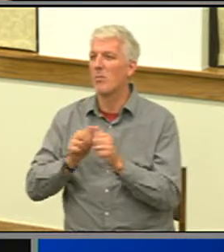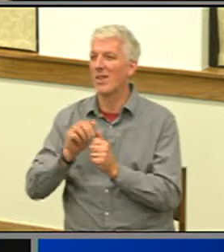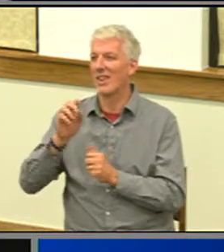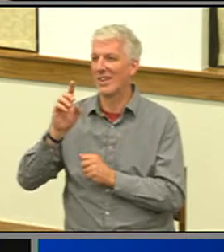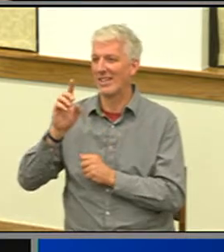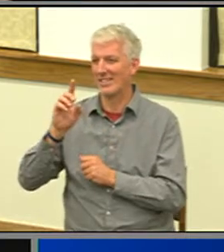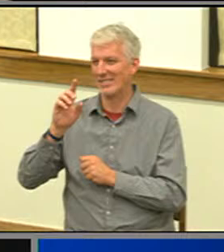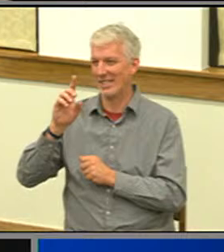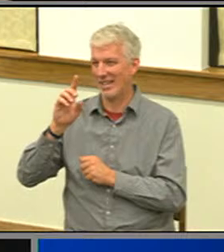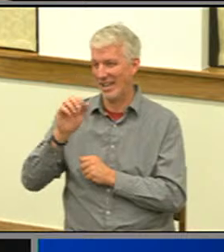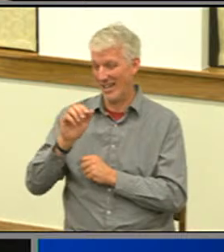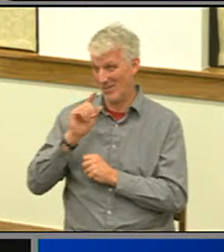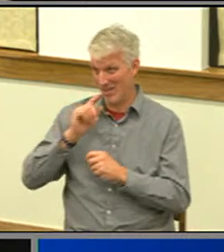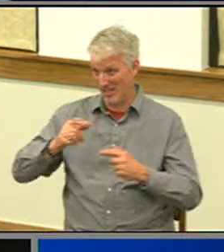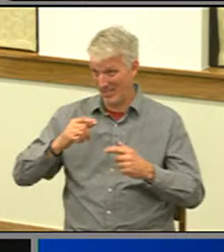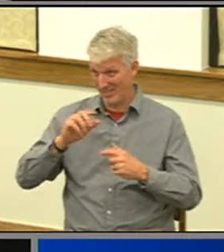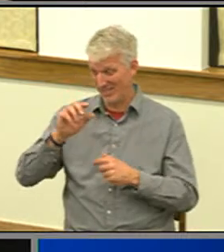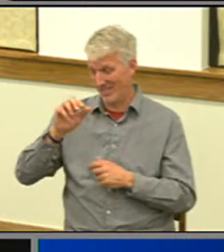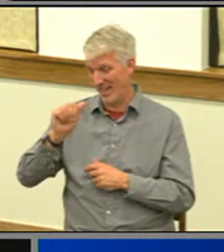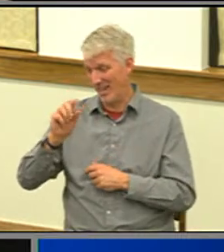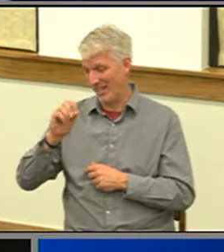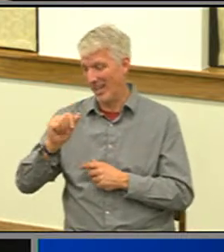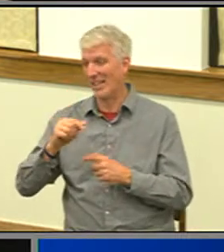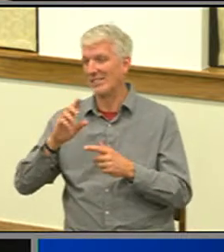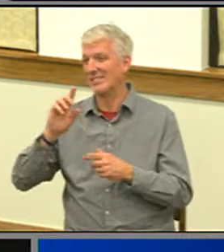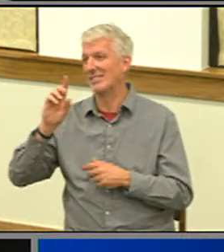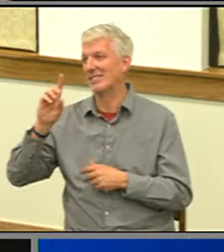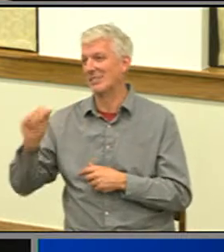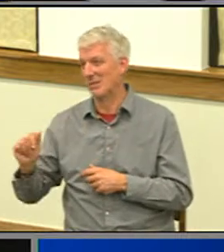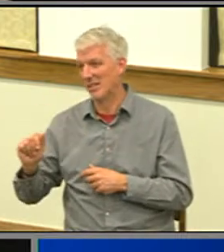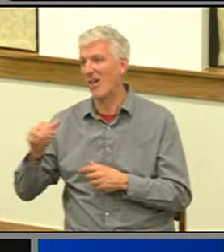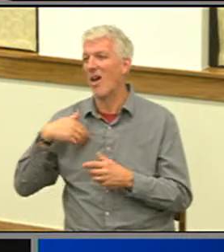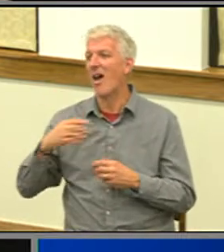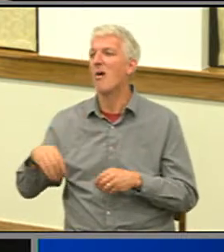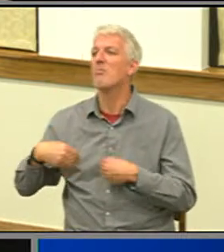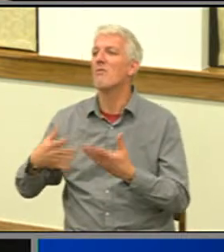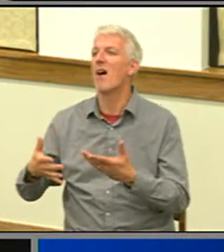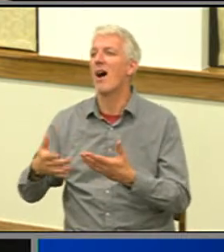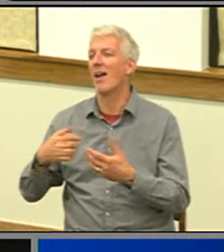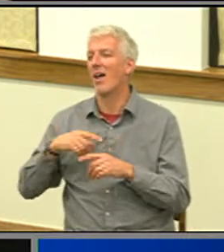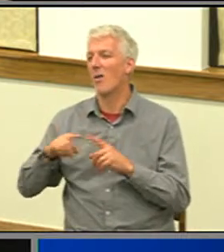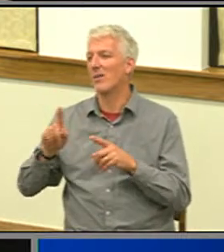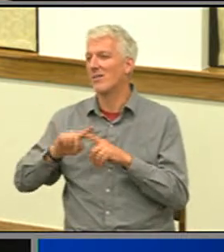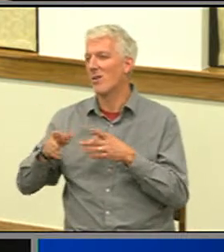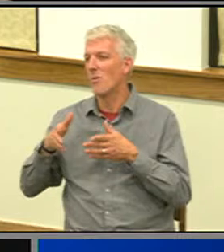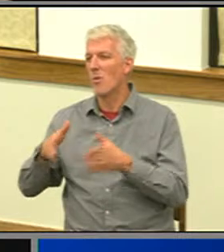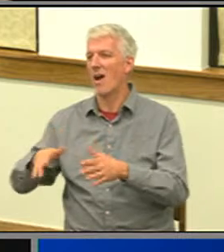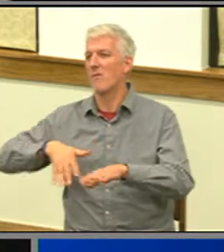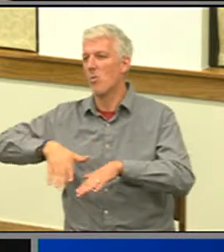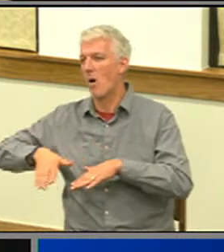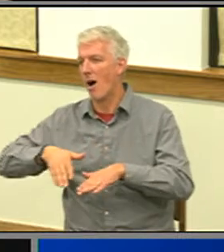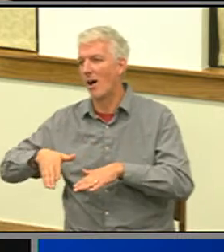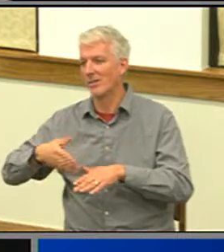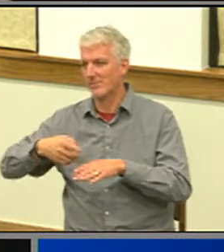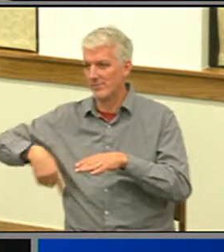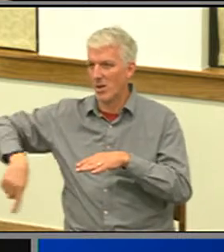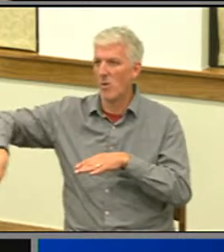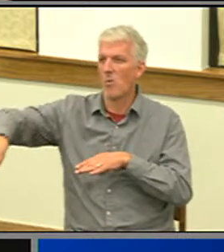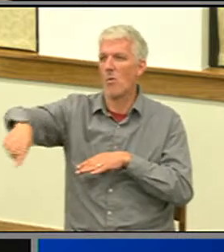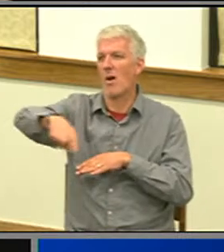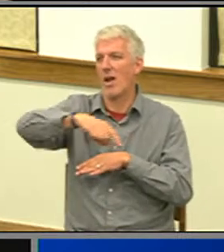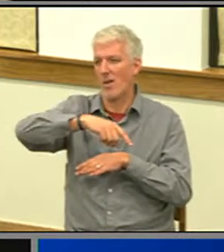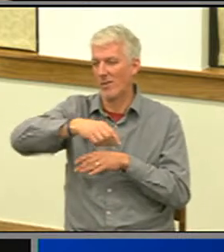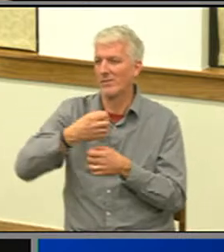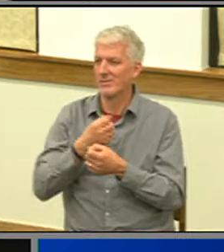driveways and replace them and provide a path in the back of the driveway. If the driveway does meet